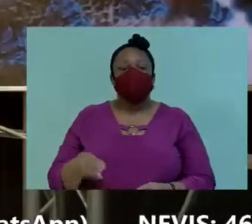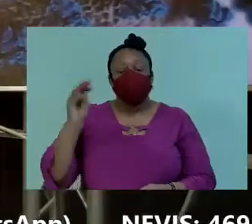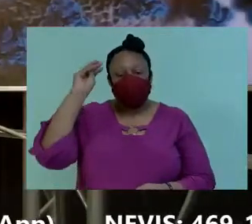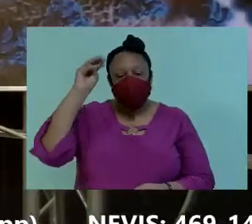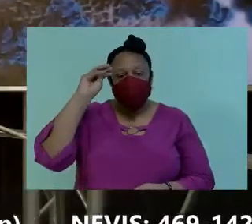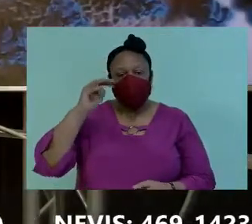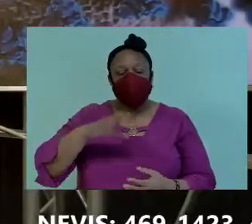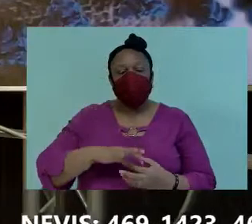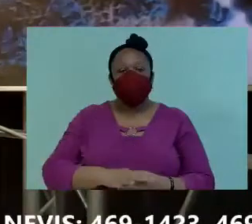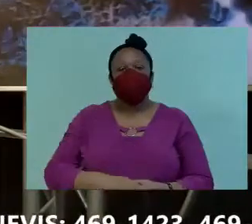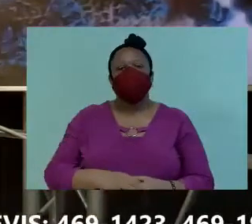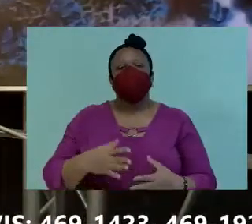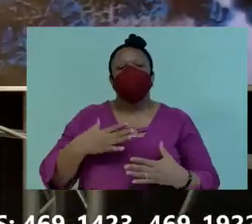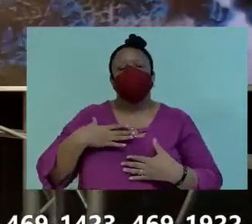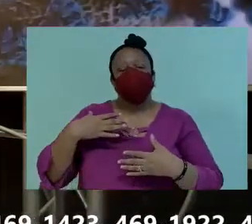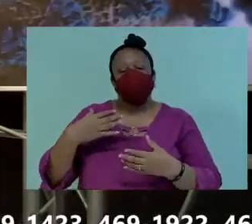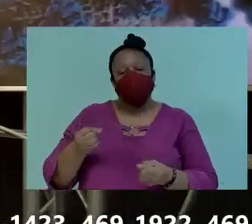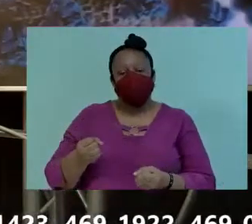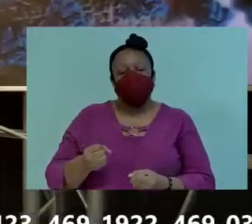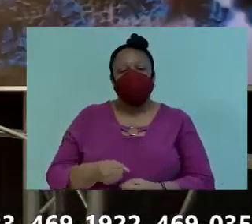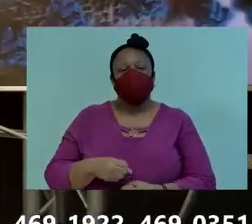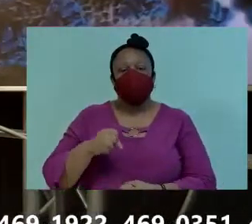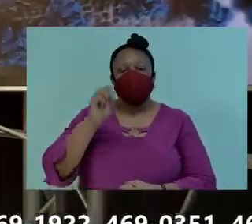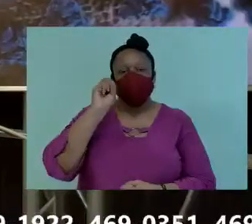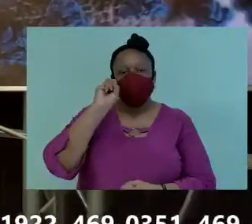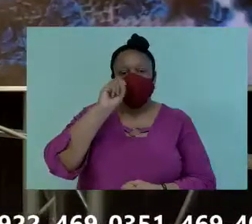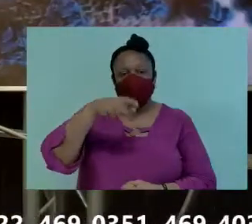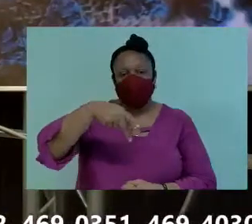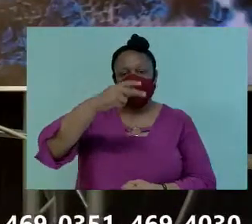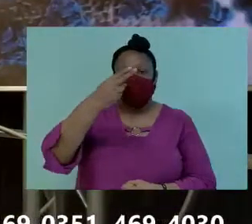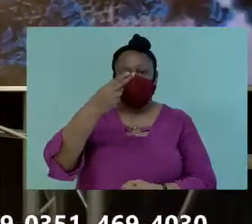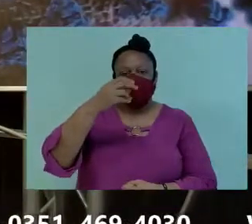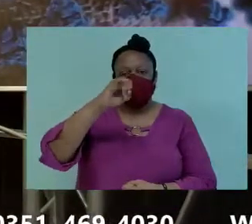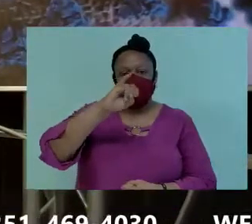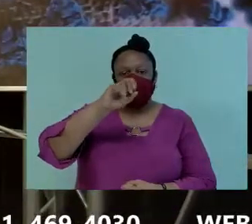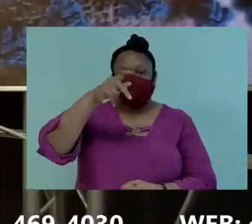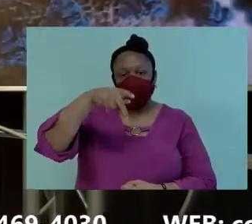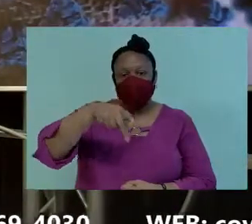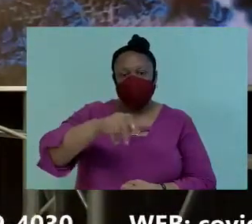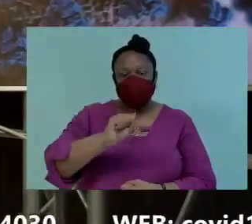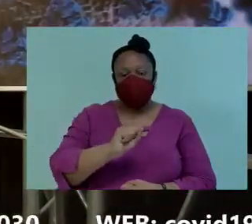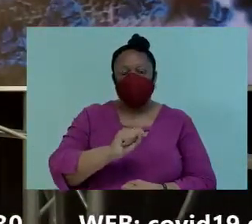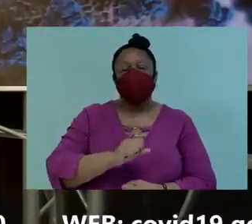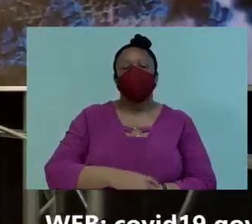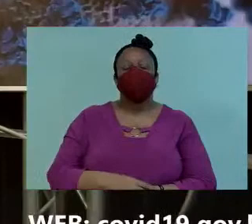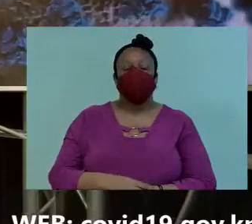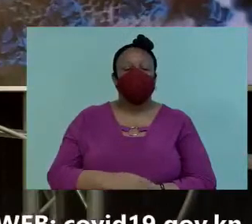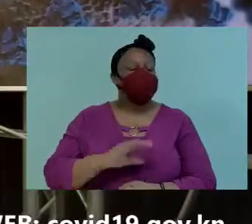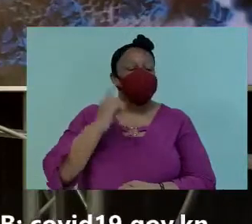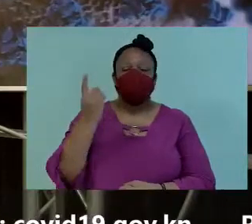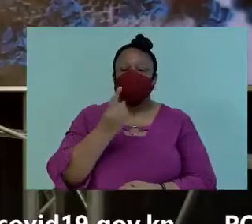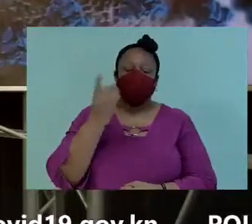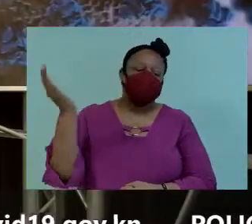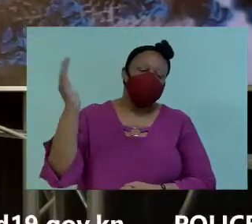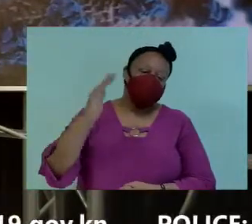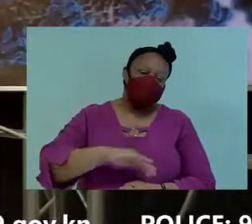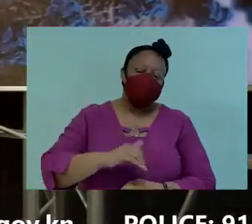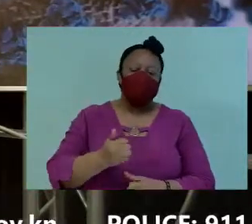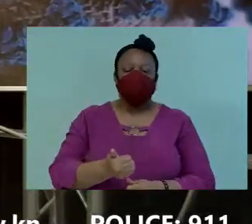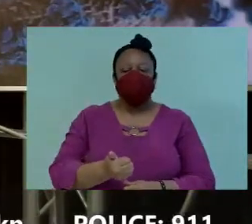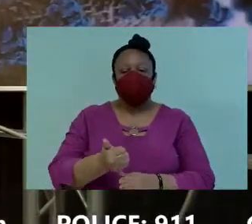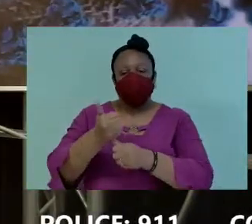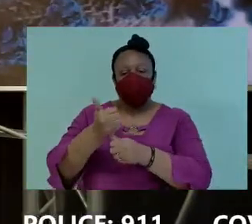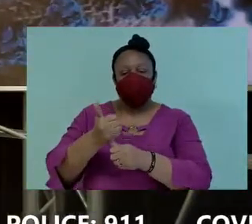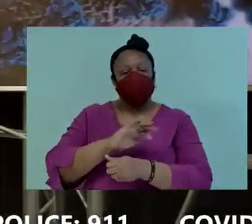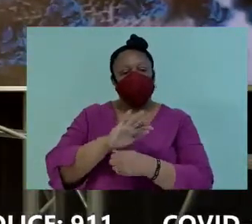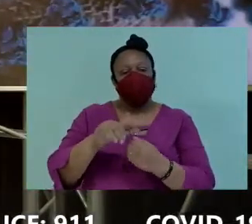for health, for her presence and for always being here to support the